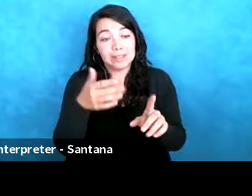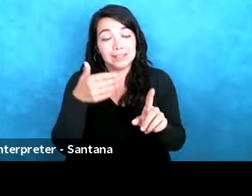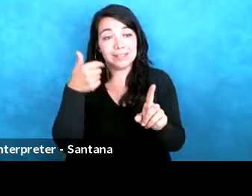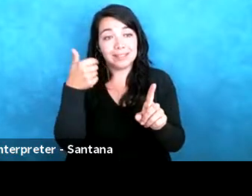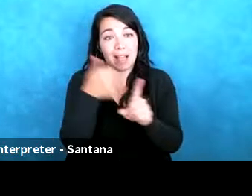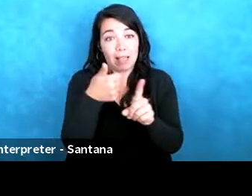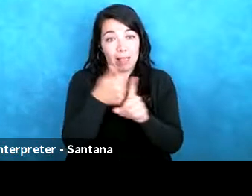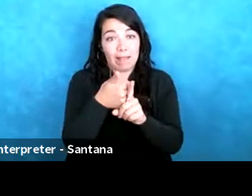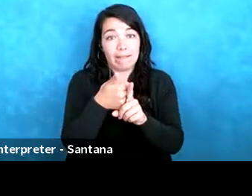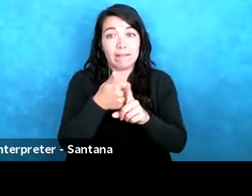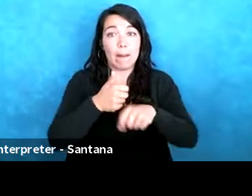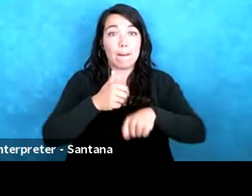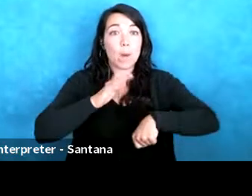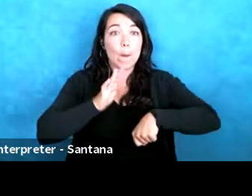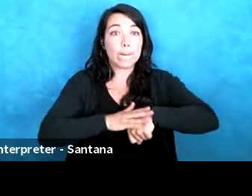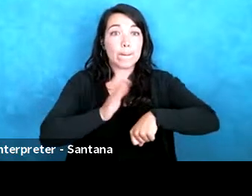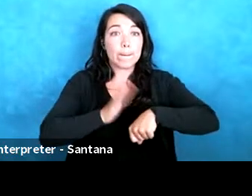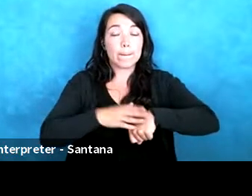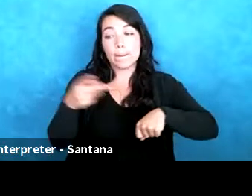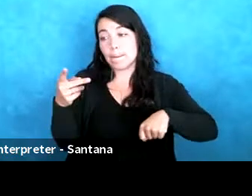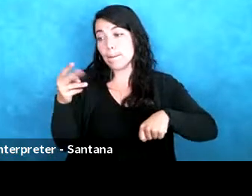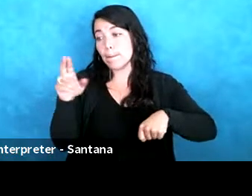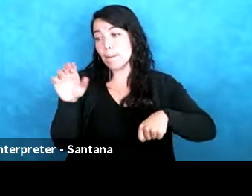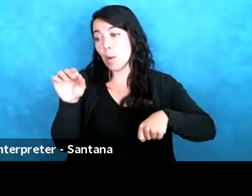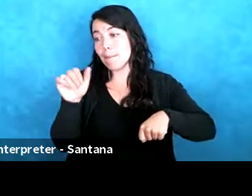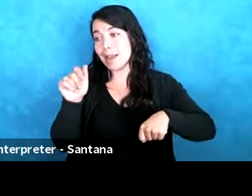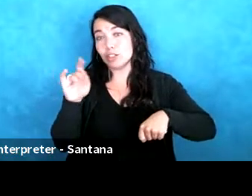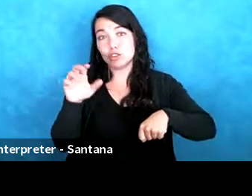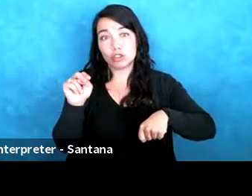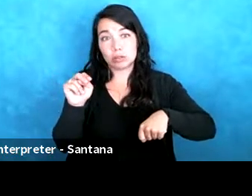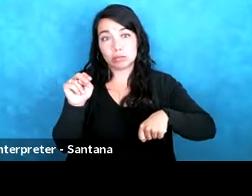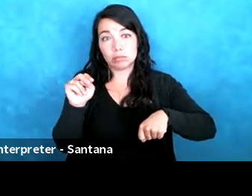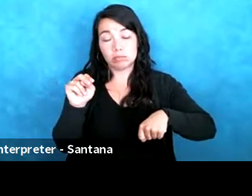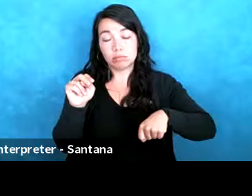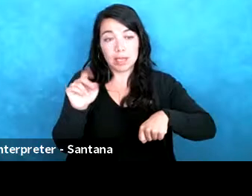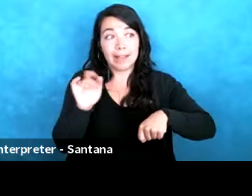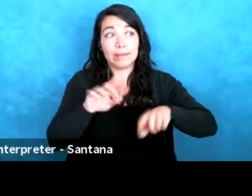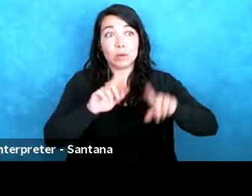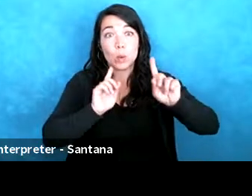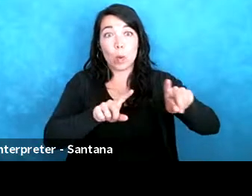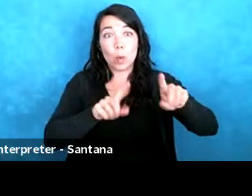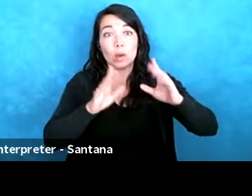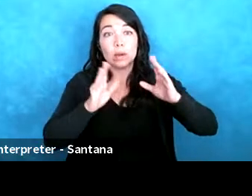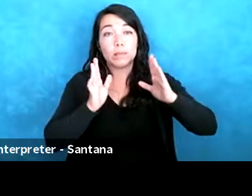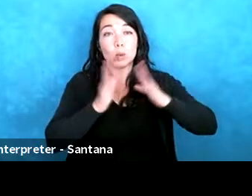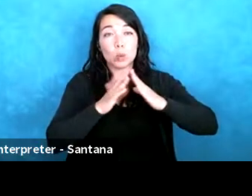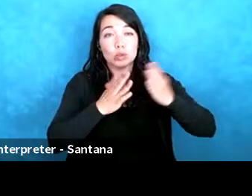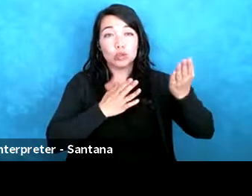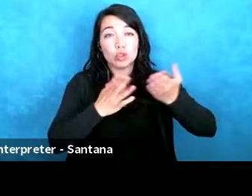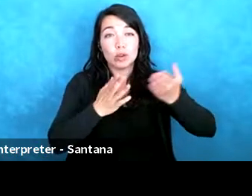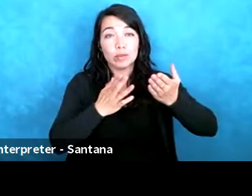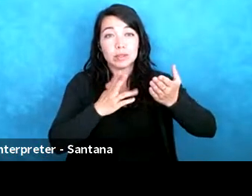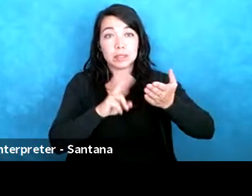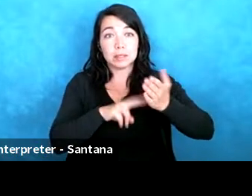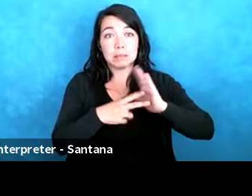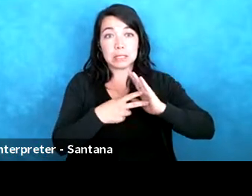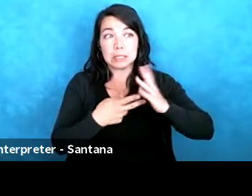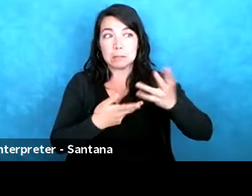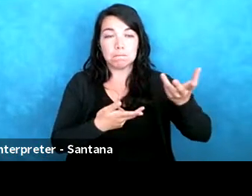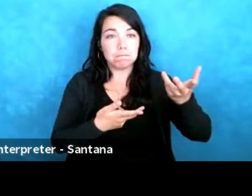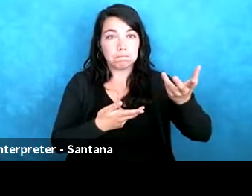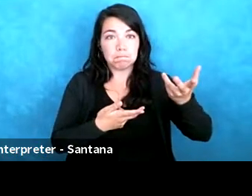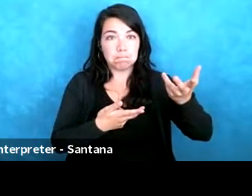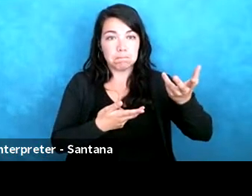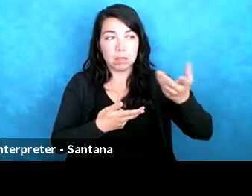and they're asked to do community service, that this doesn't apply because the monetary value doesn't